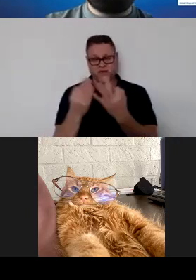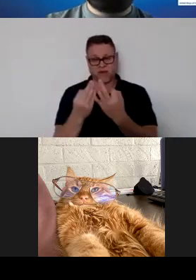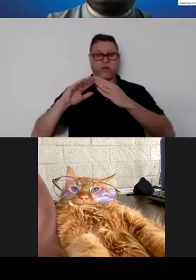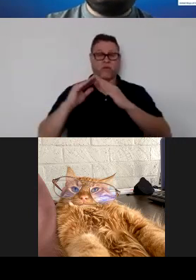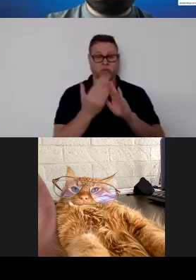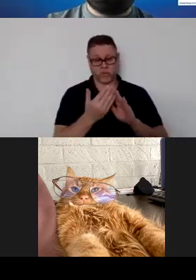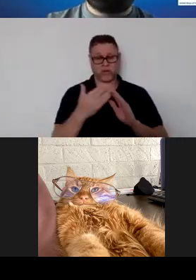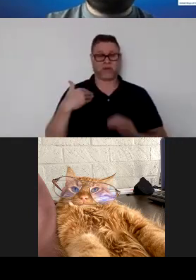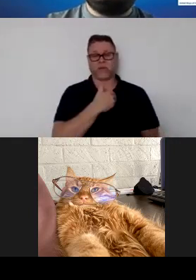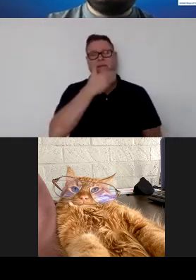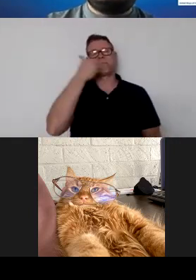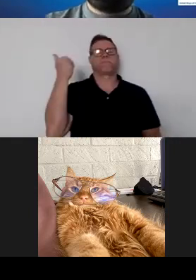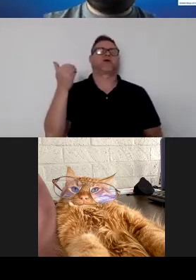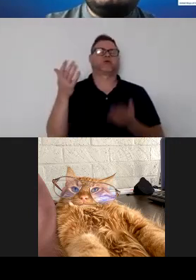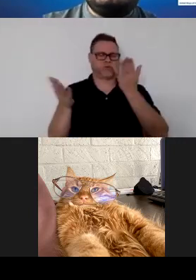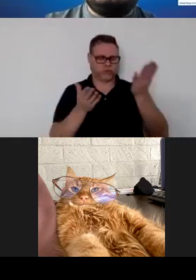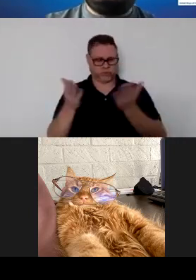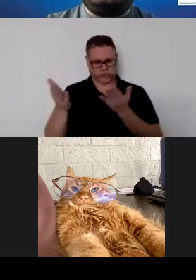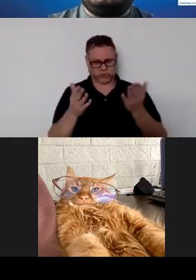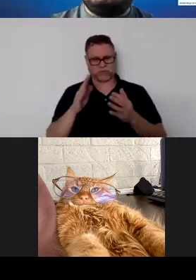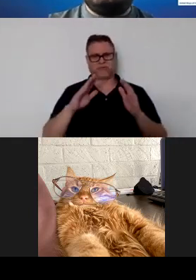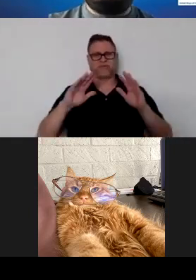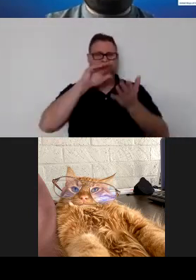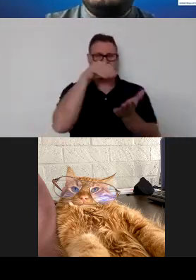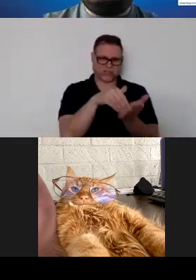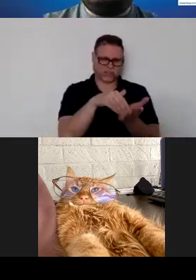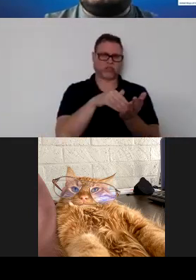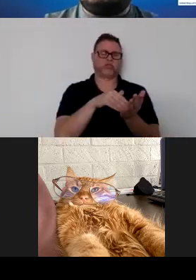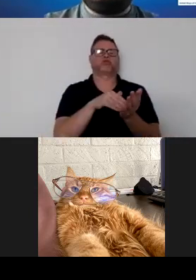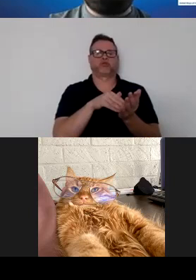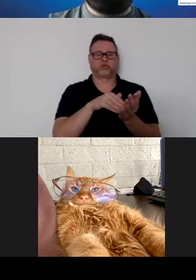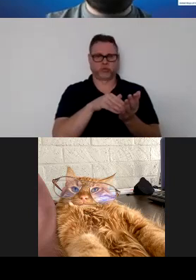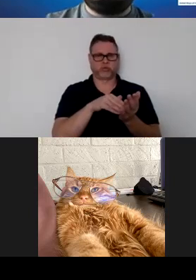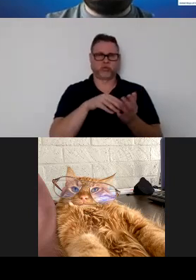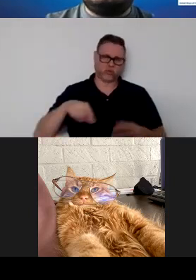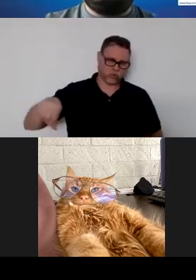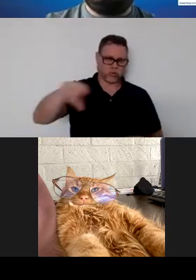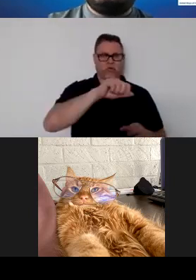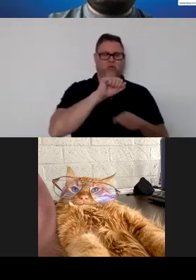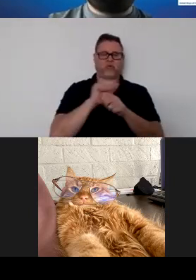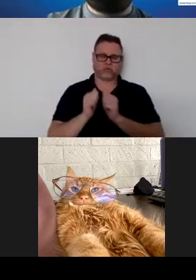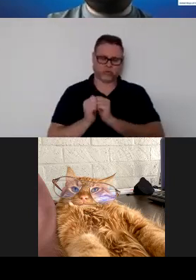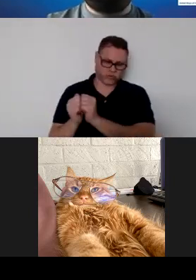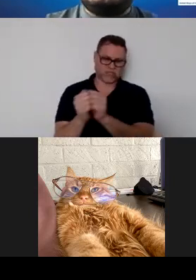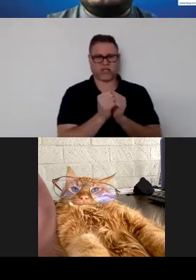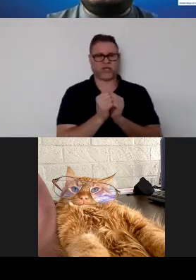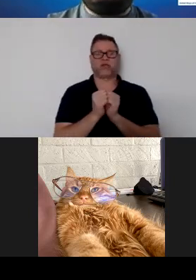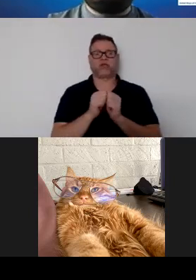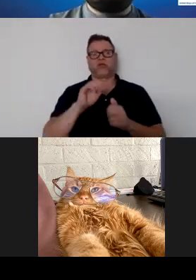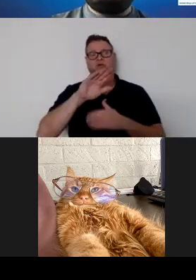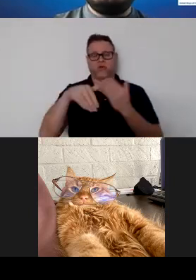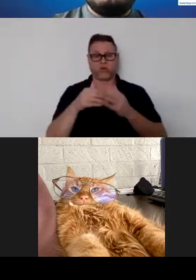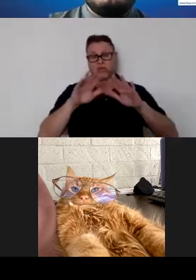members, schools are better able to serve as centers of community where everyone belongs, everyone works together, and our students succeed.